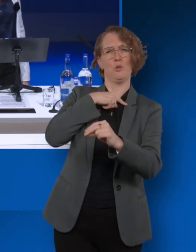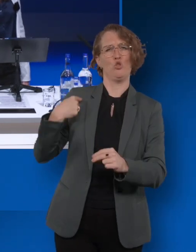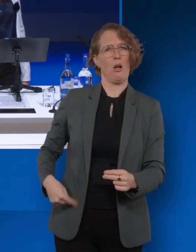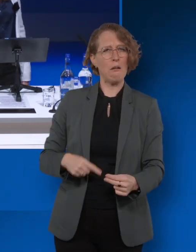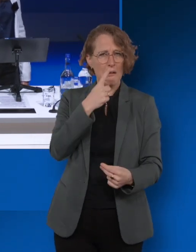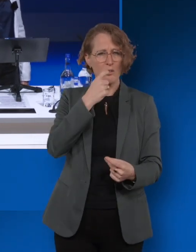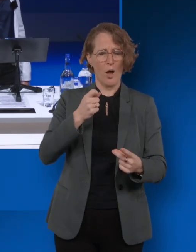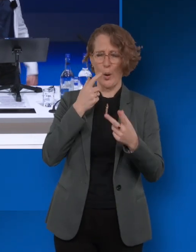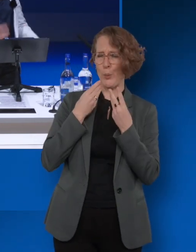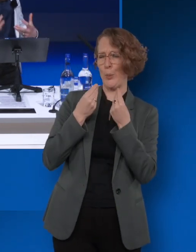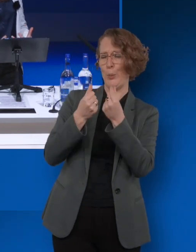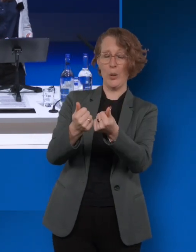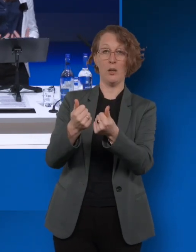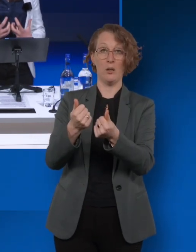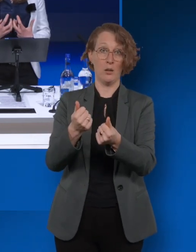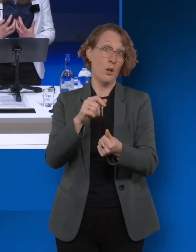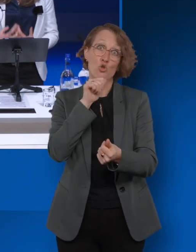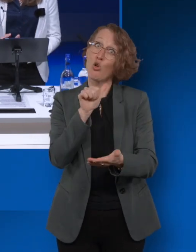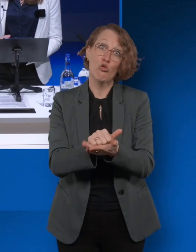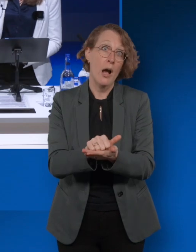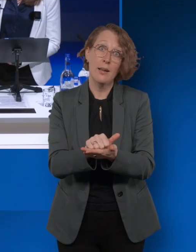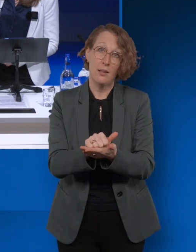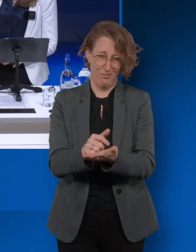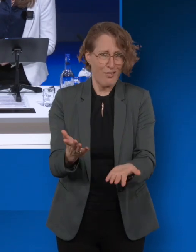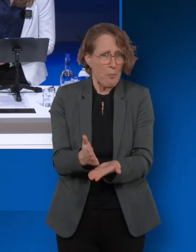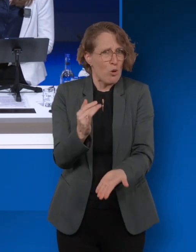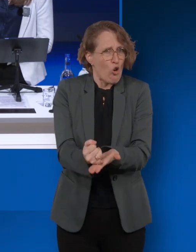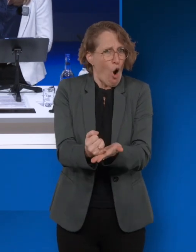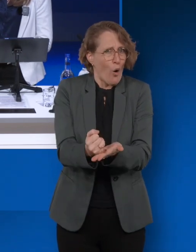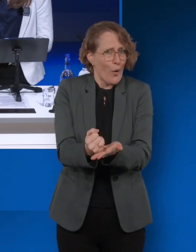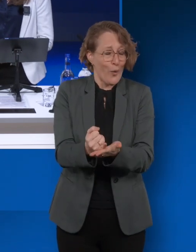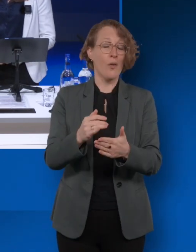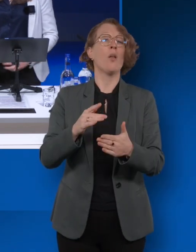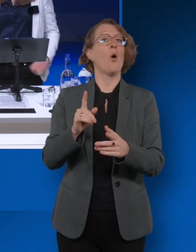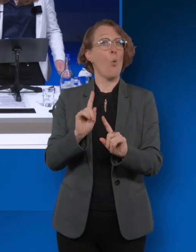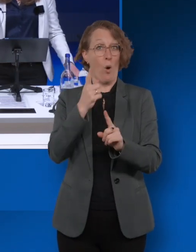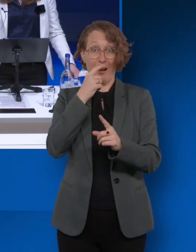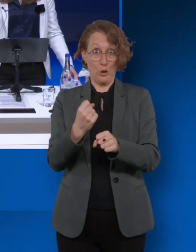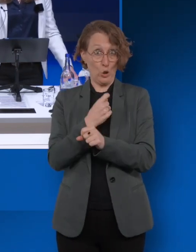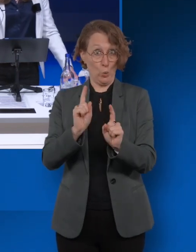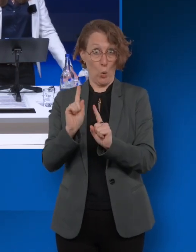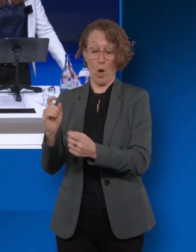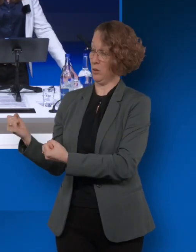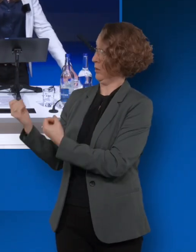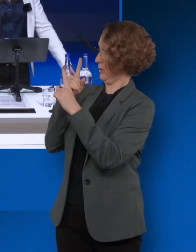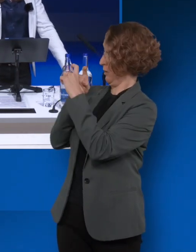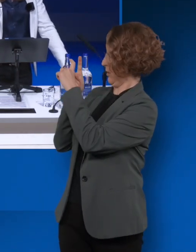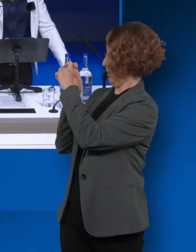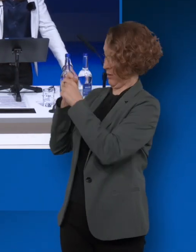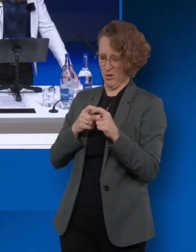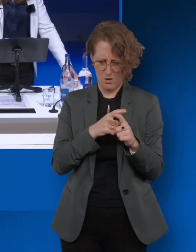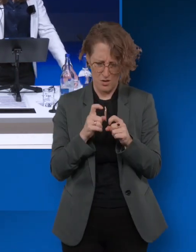Chinese. But that is actually incorrect. All they can do is